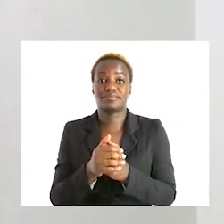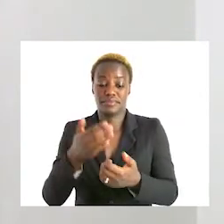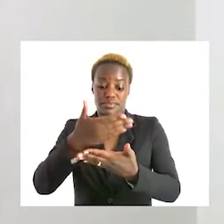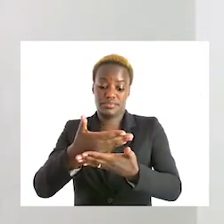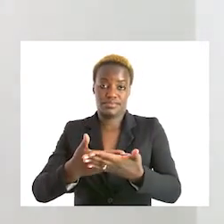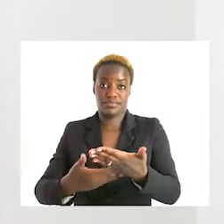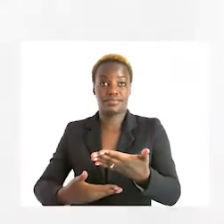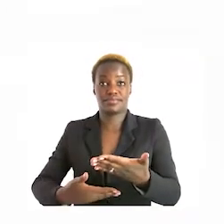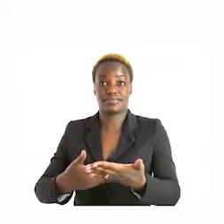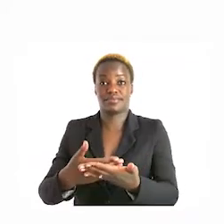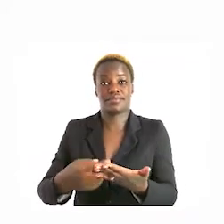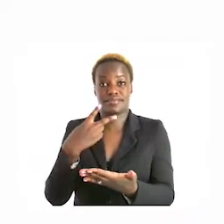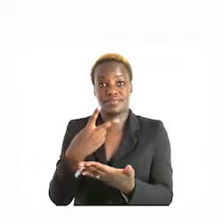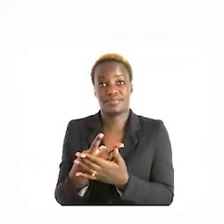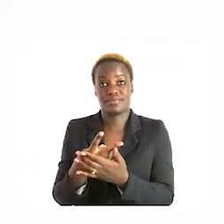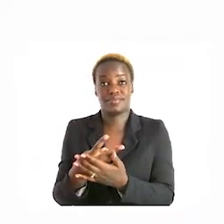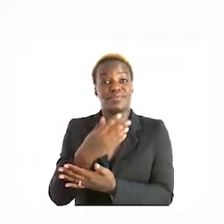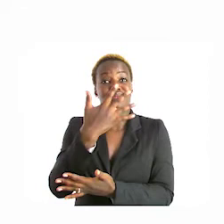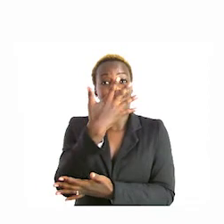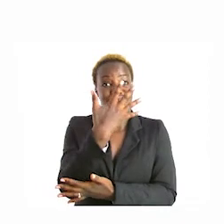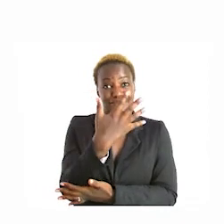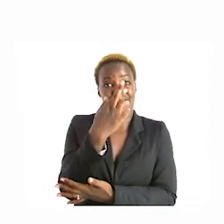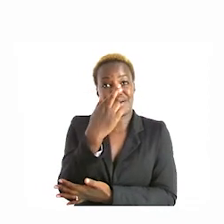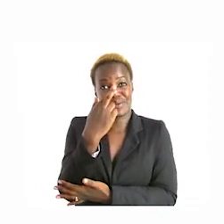can see you have a $5,